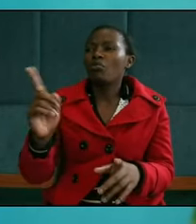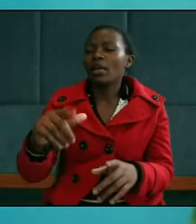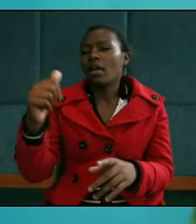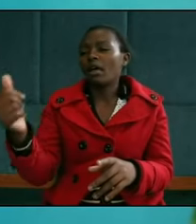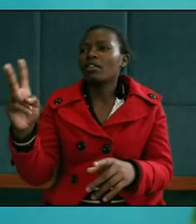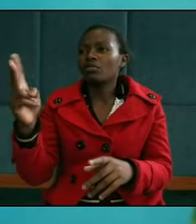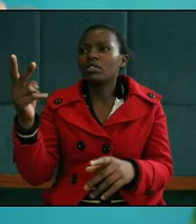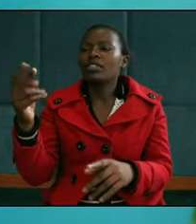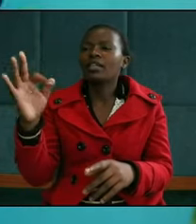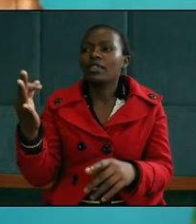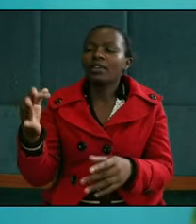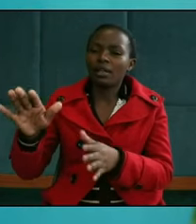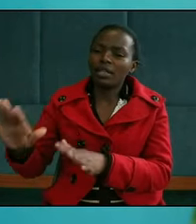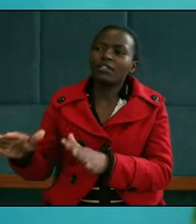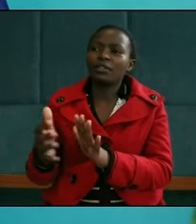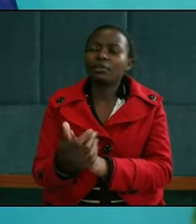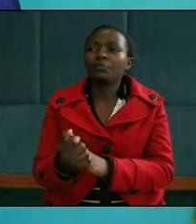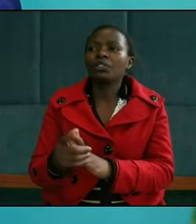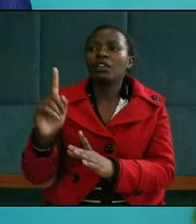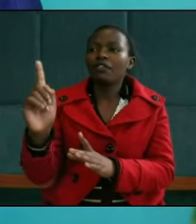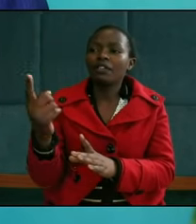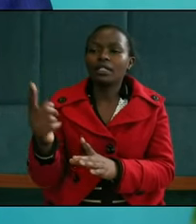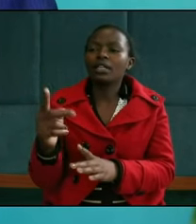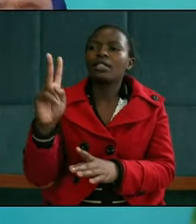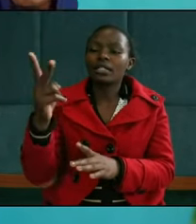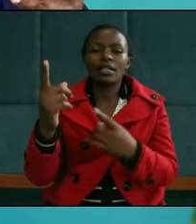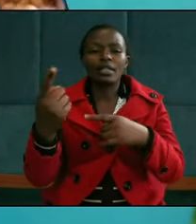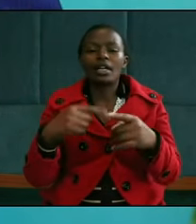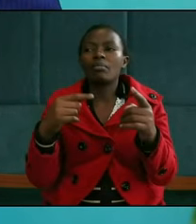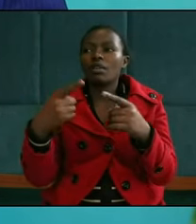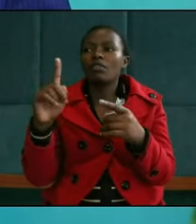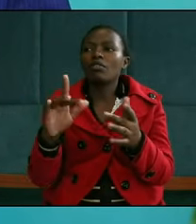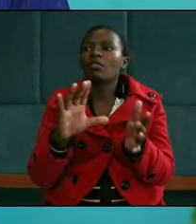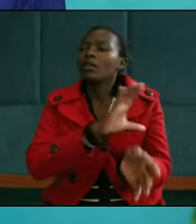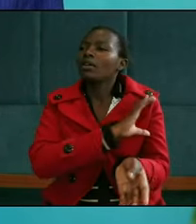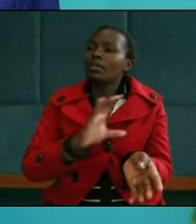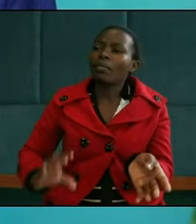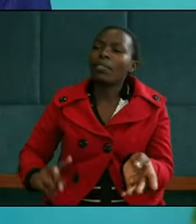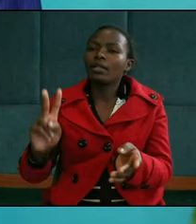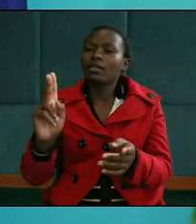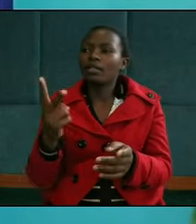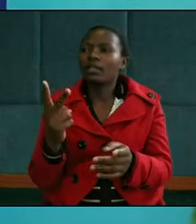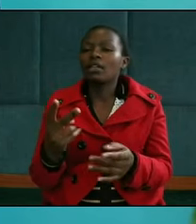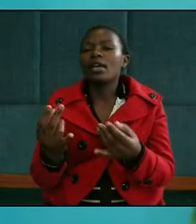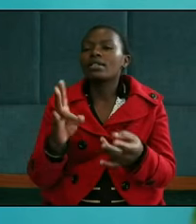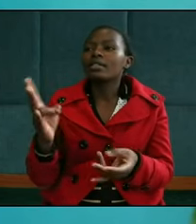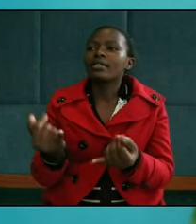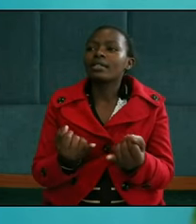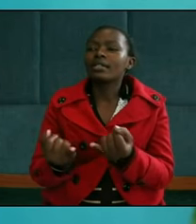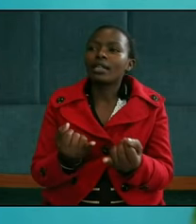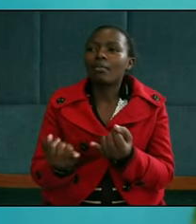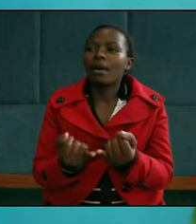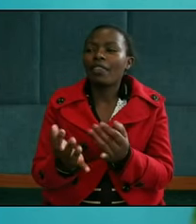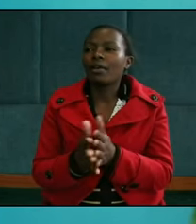make 28. The first one was the second coming of Christ. The second one was the Sabbath, which separates true